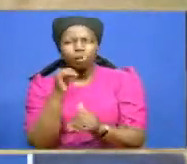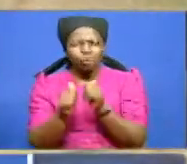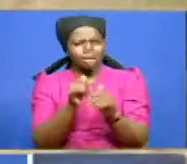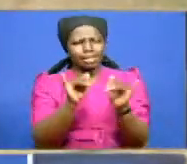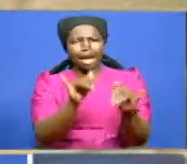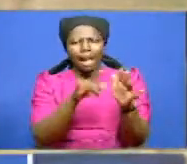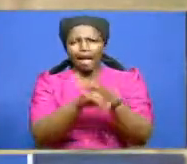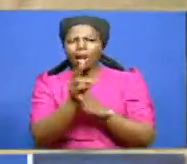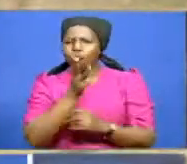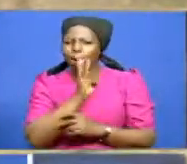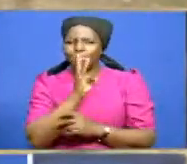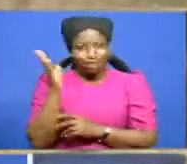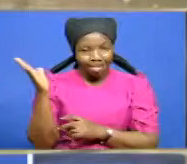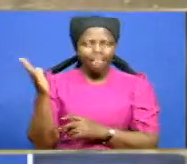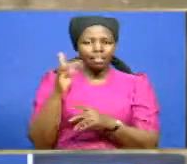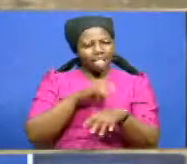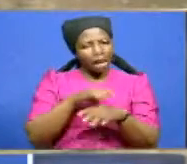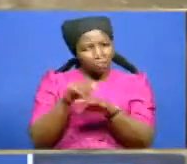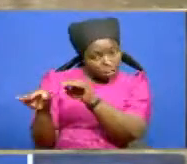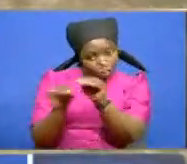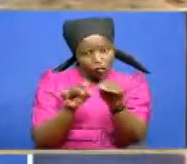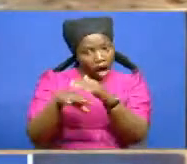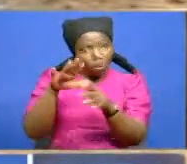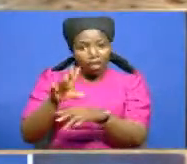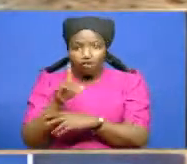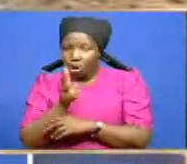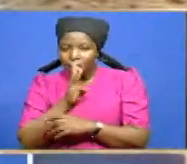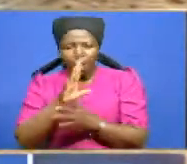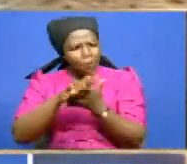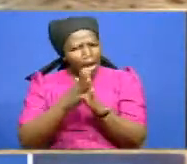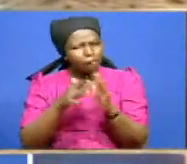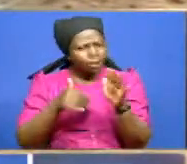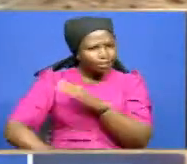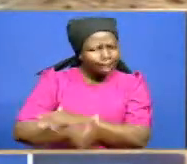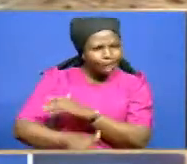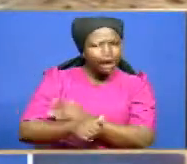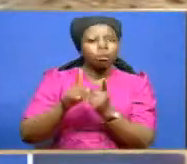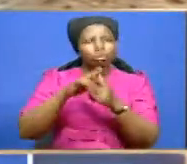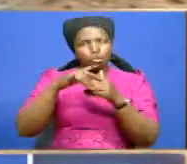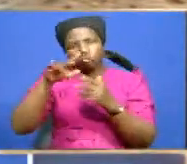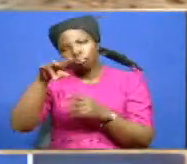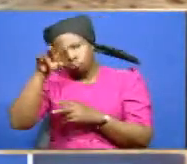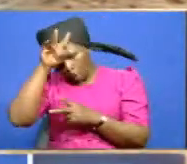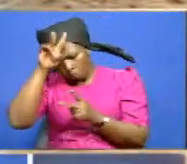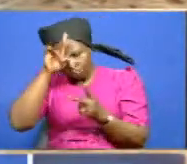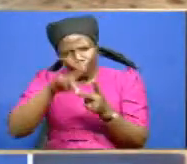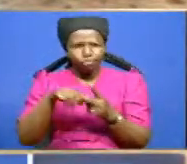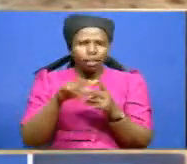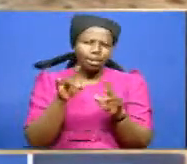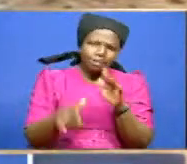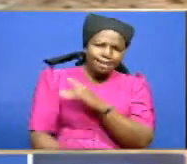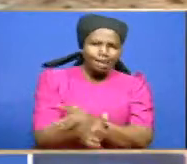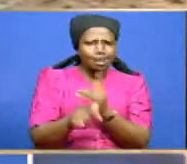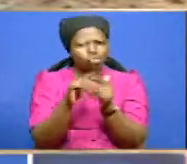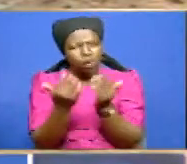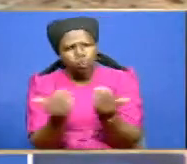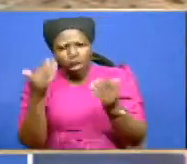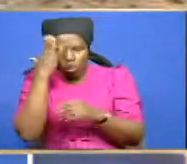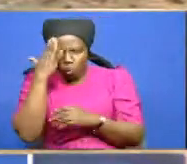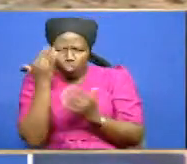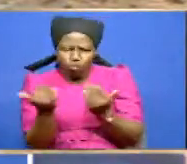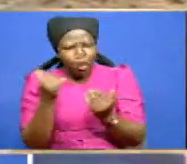maji. Wakitoka hapa inakuwa dangerous sasa kwa watoto wa mbuzi, wanakuwa dangerous sasa kwa watoto wetu. Na unajua curiosity ya watoto kimbia